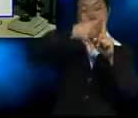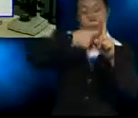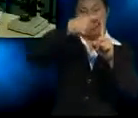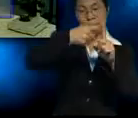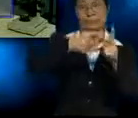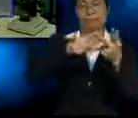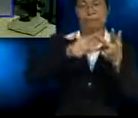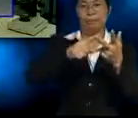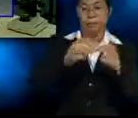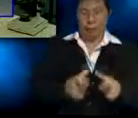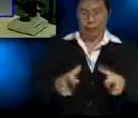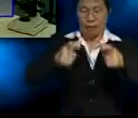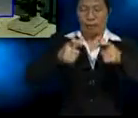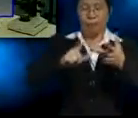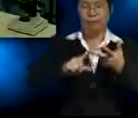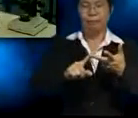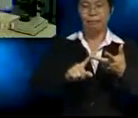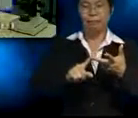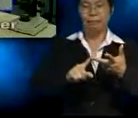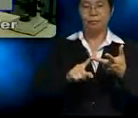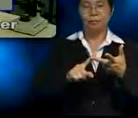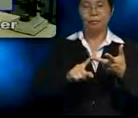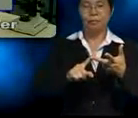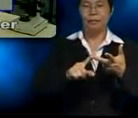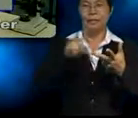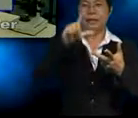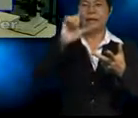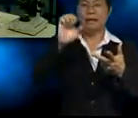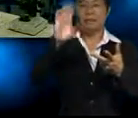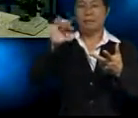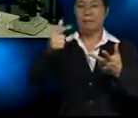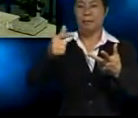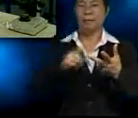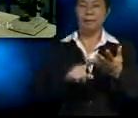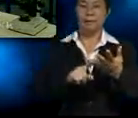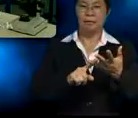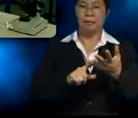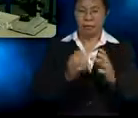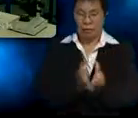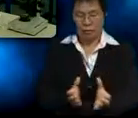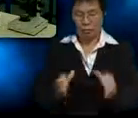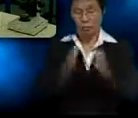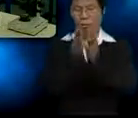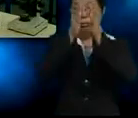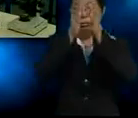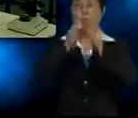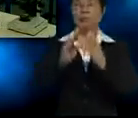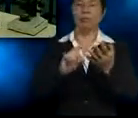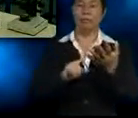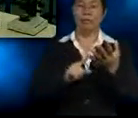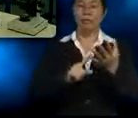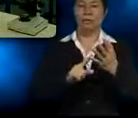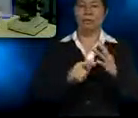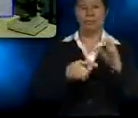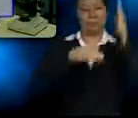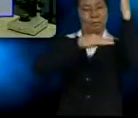thermometer, beaker, Liebig condenser, round bottom flask, retort